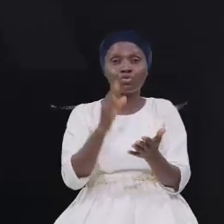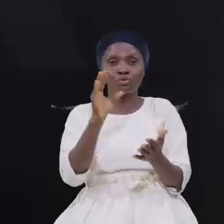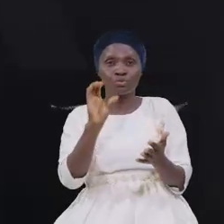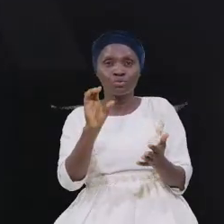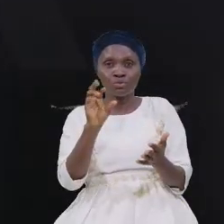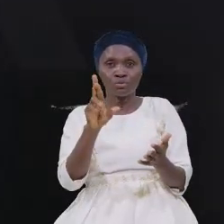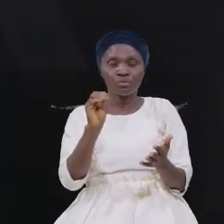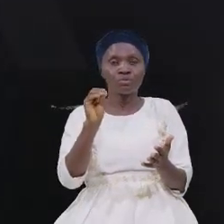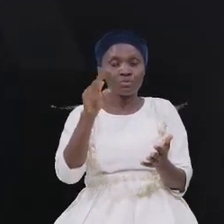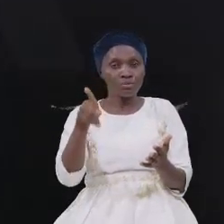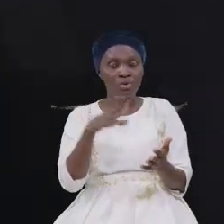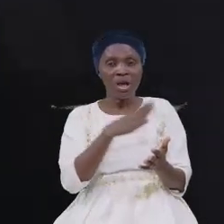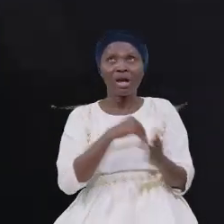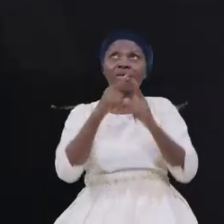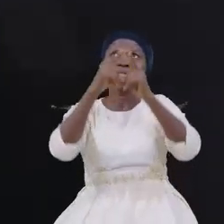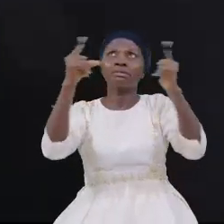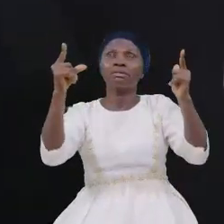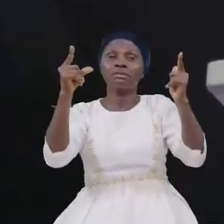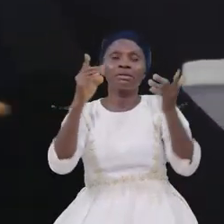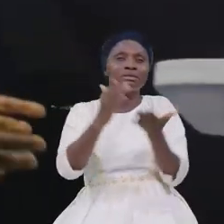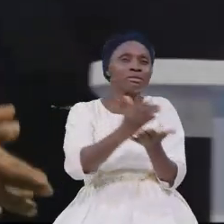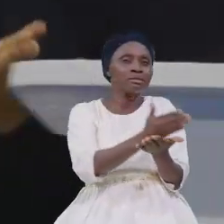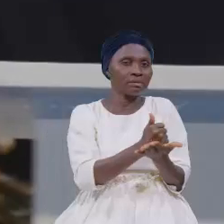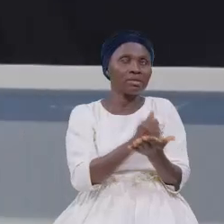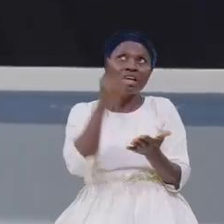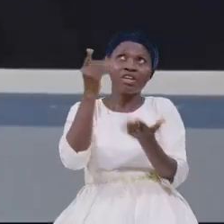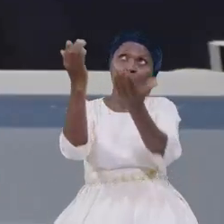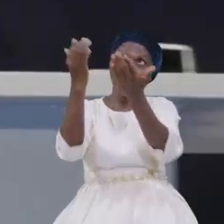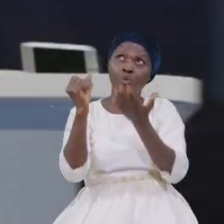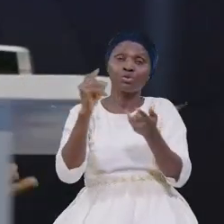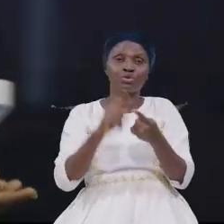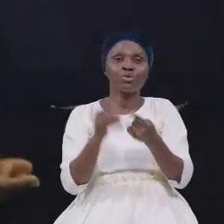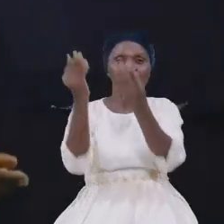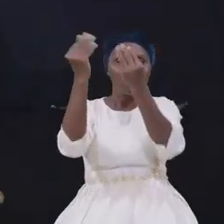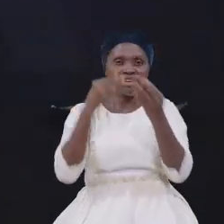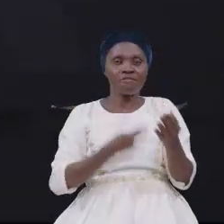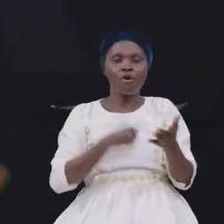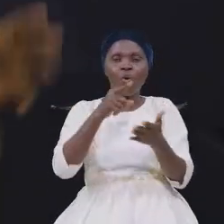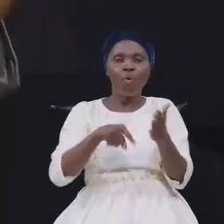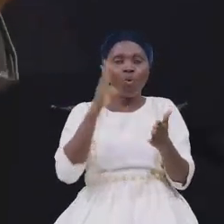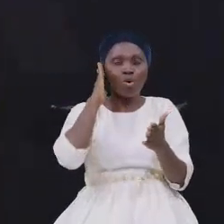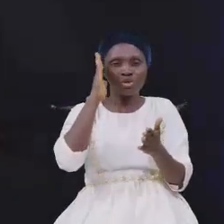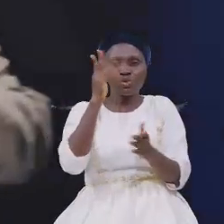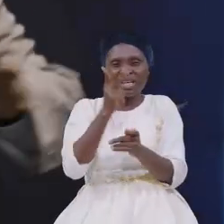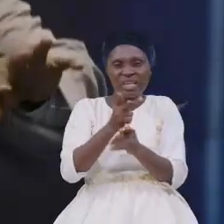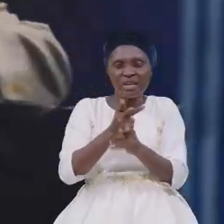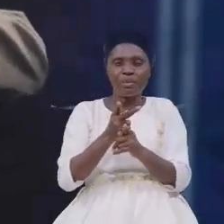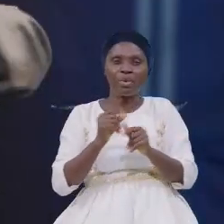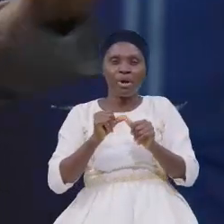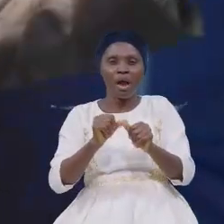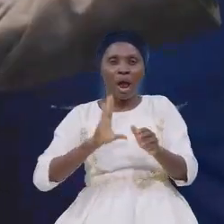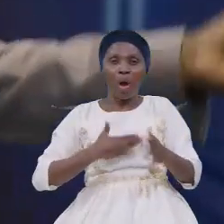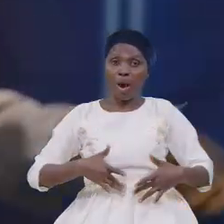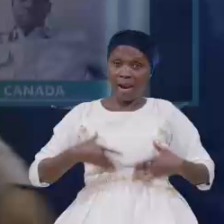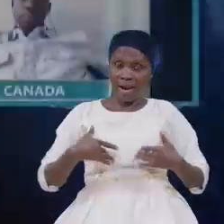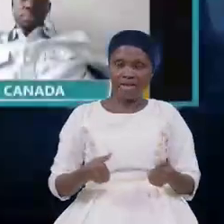great harvest. He wants to give us what will sustain our lives. And because of that,